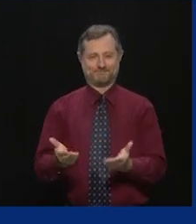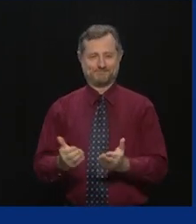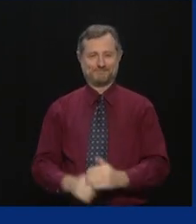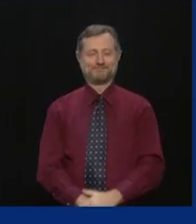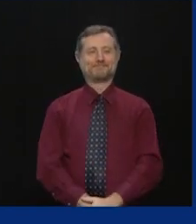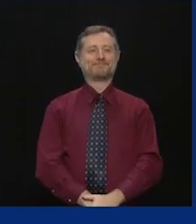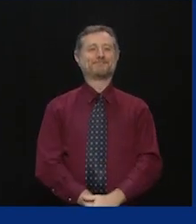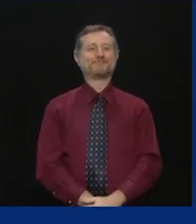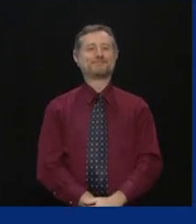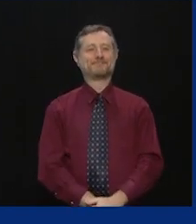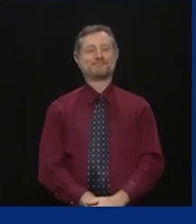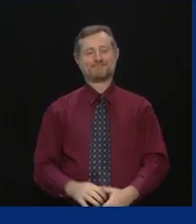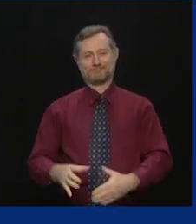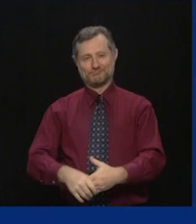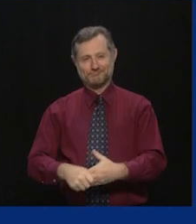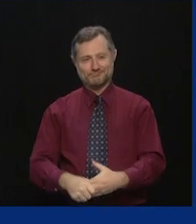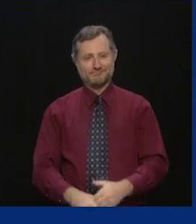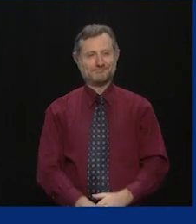Thank you, Governor.